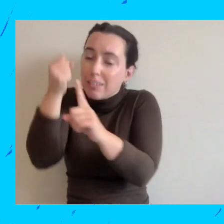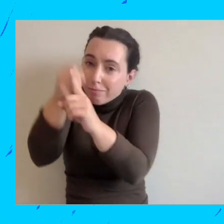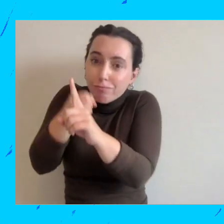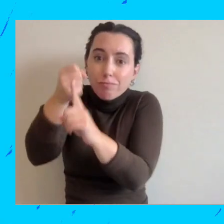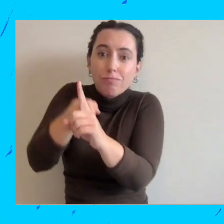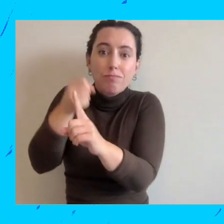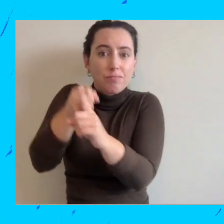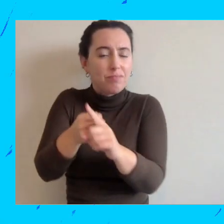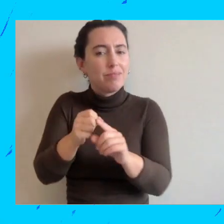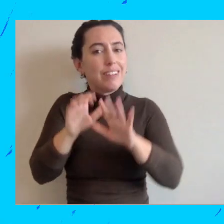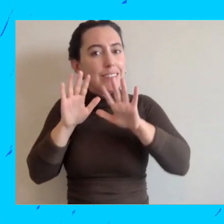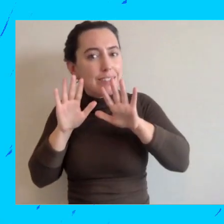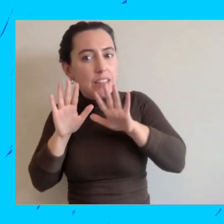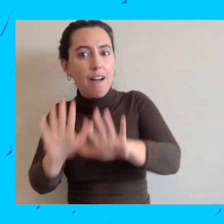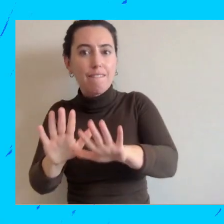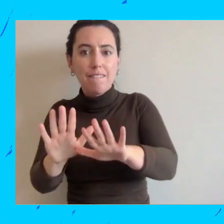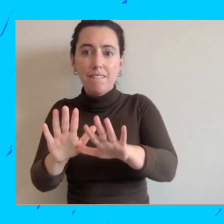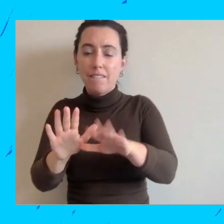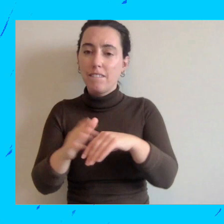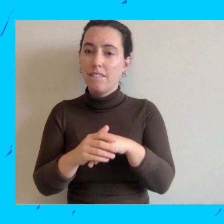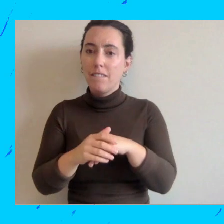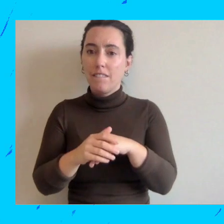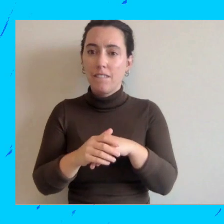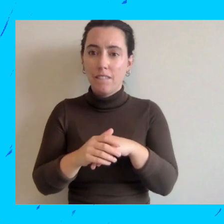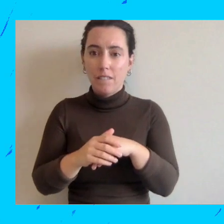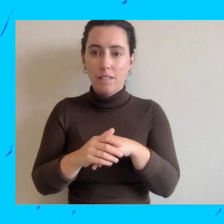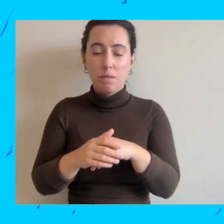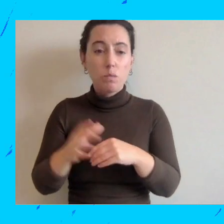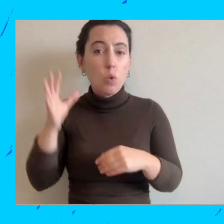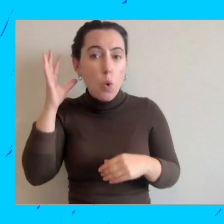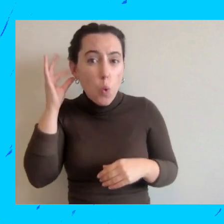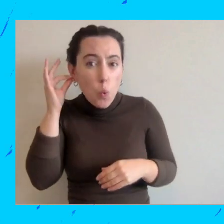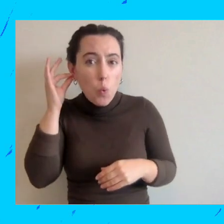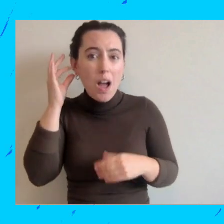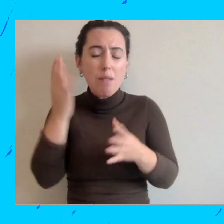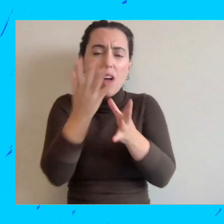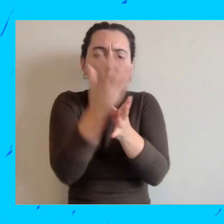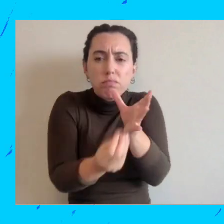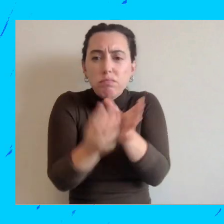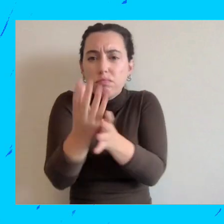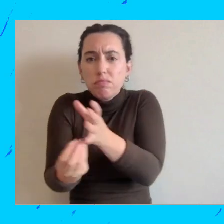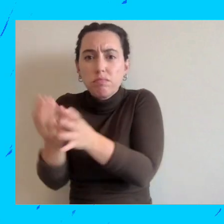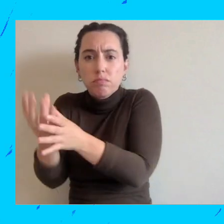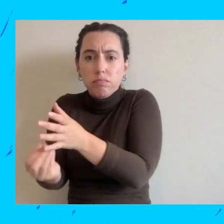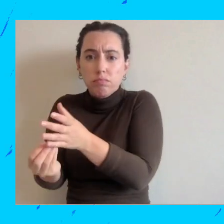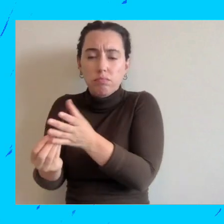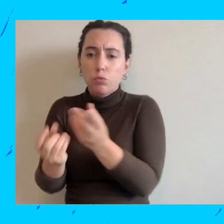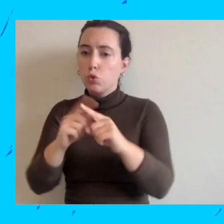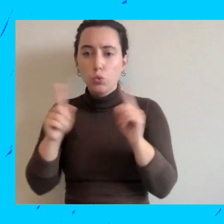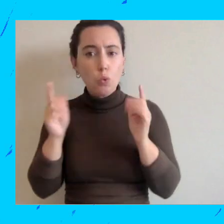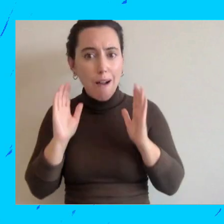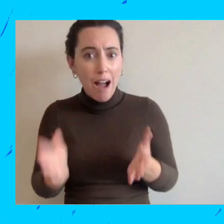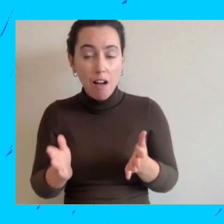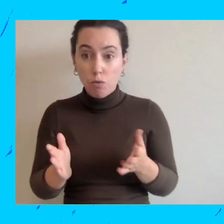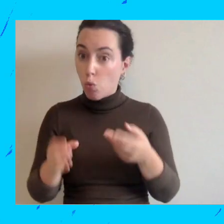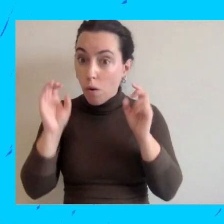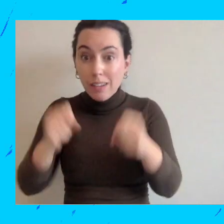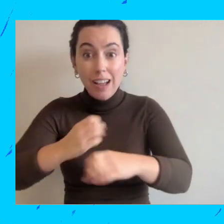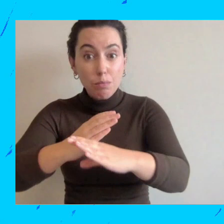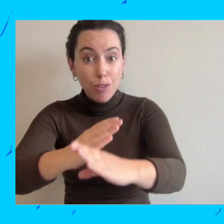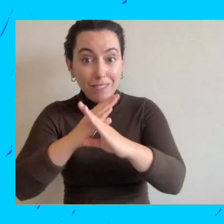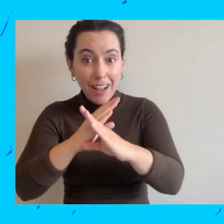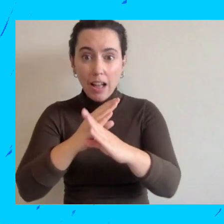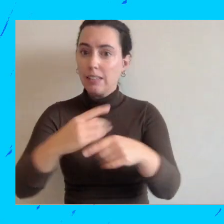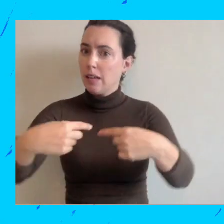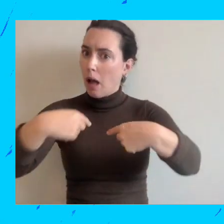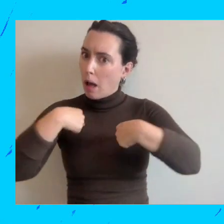cancer that is unnecessarily killing women in the prime of their youth. If we and you don't act now,